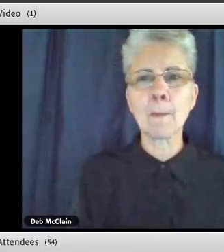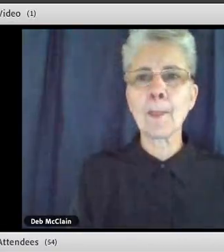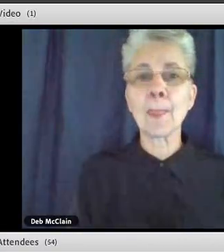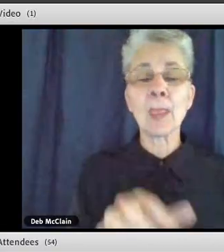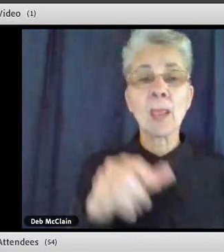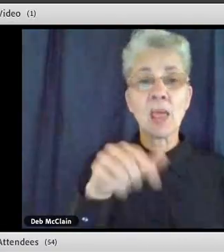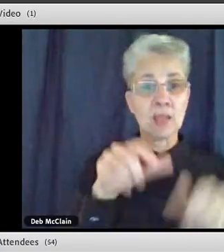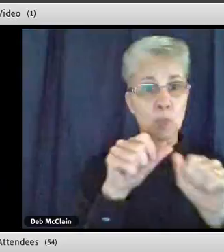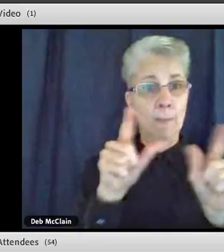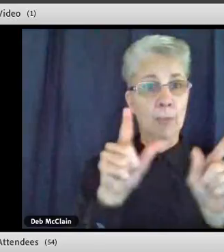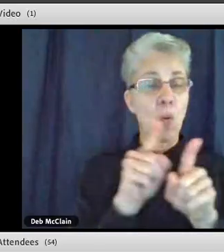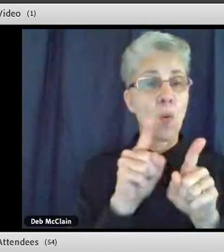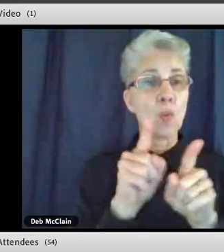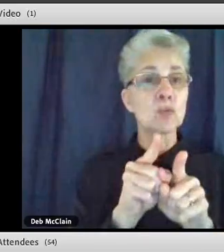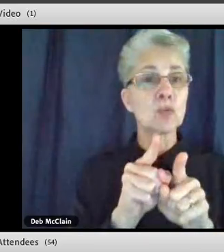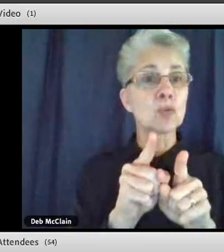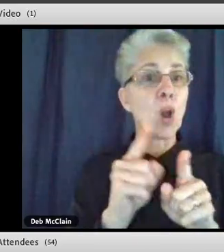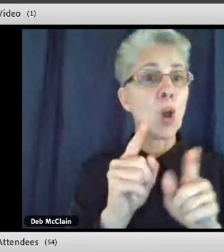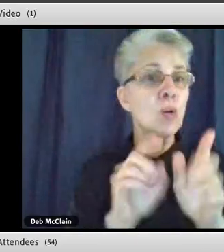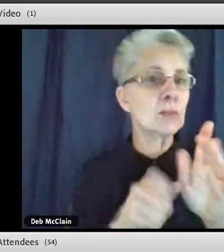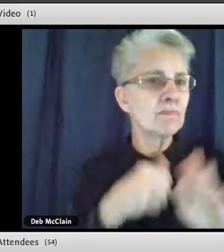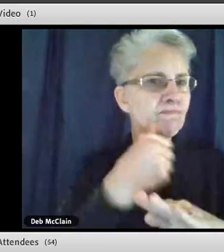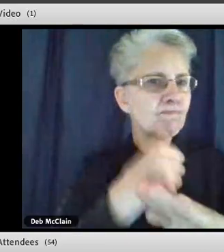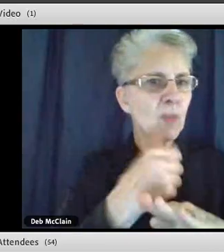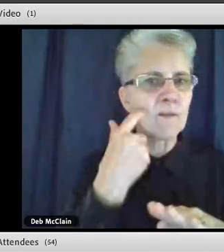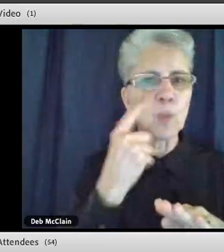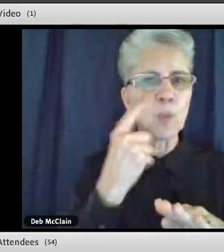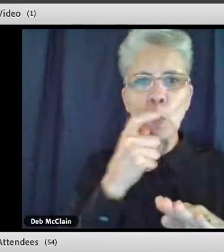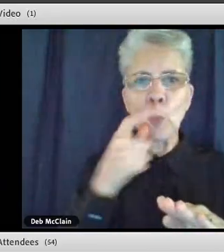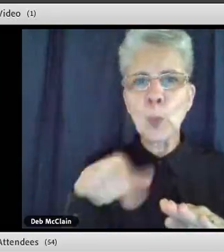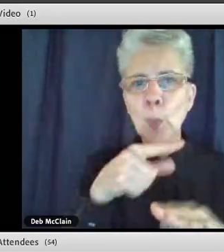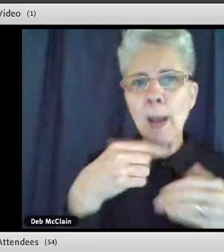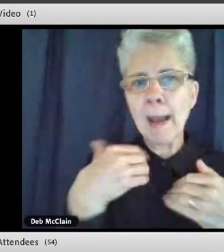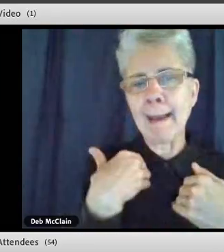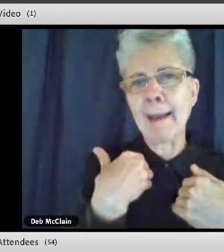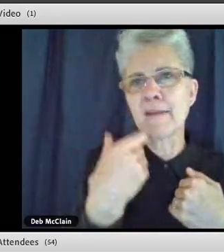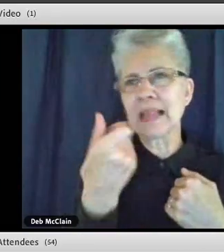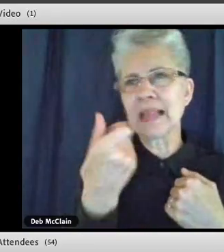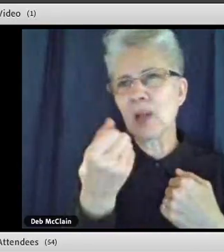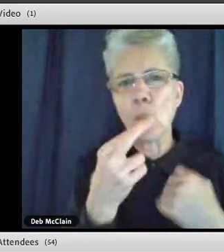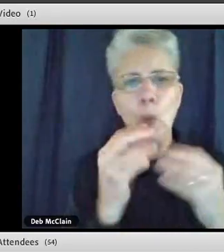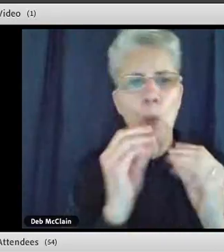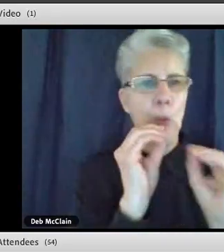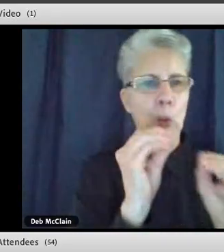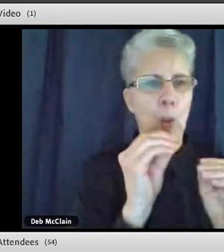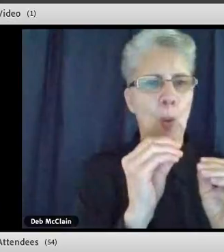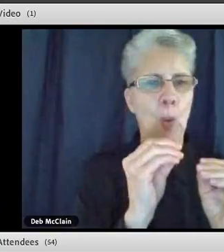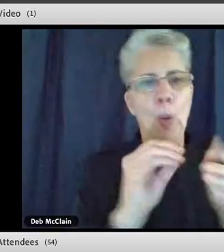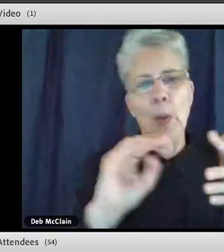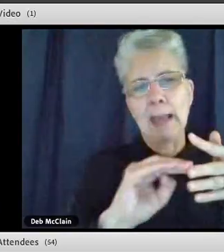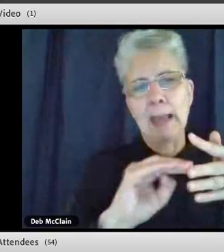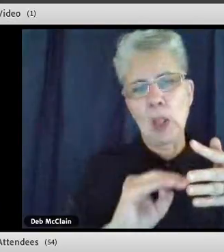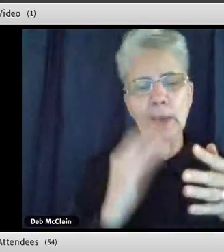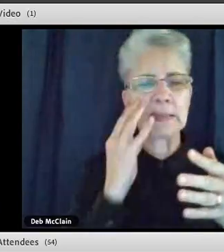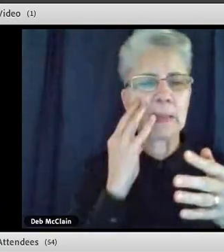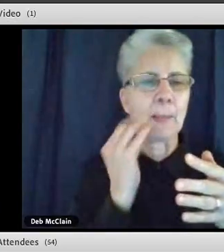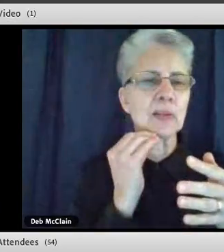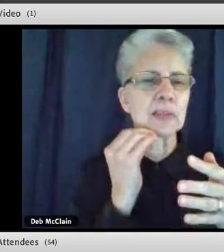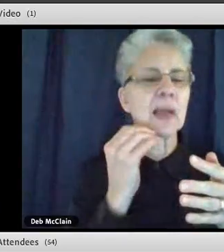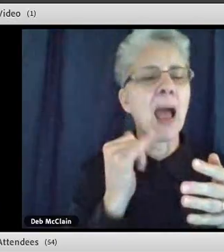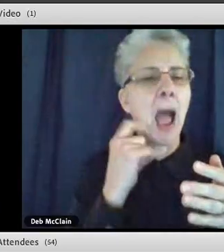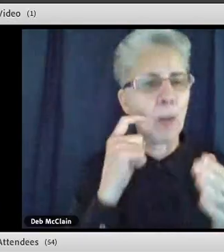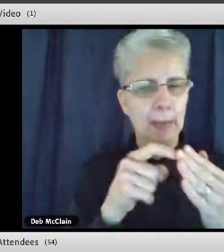also is designed for those who have little to no cataloging experience. I